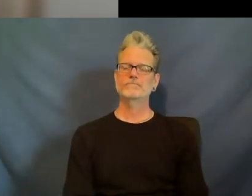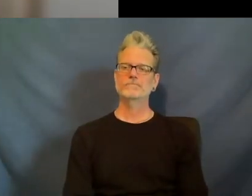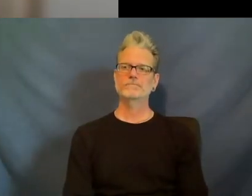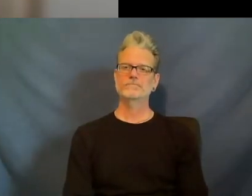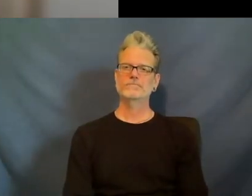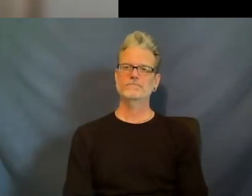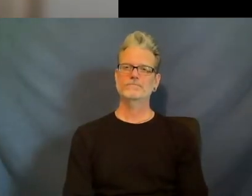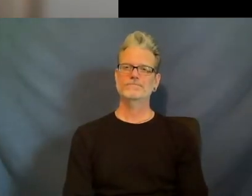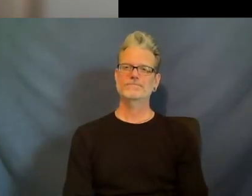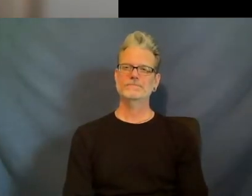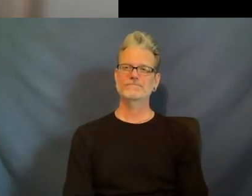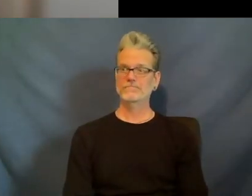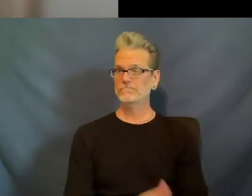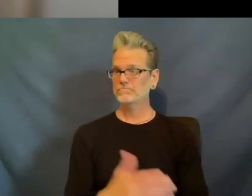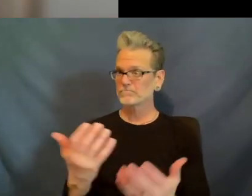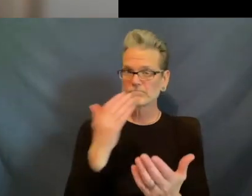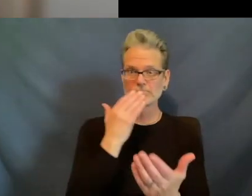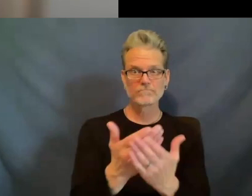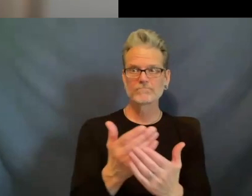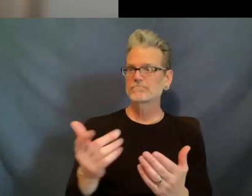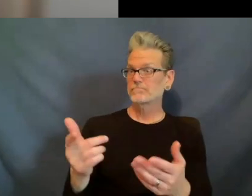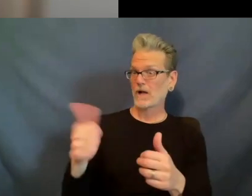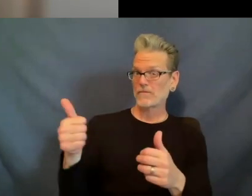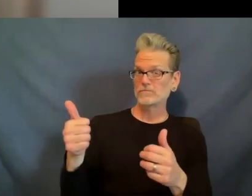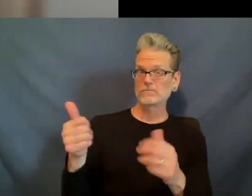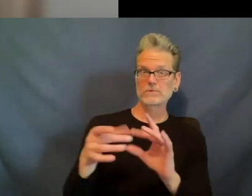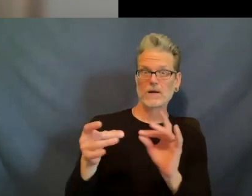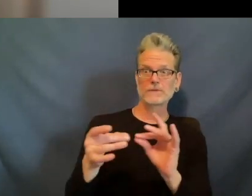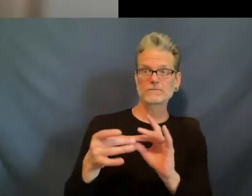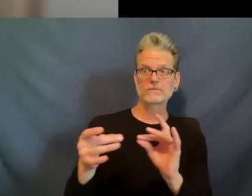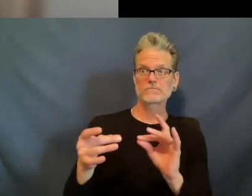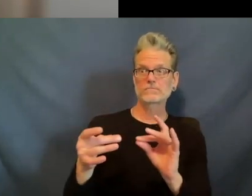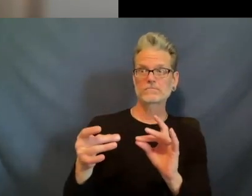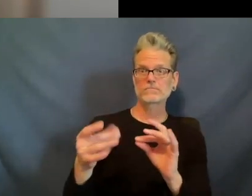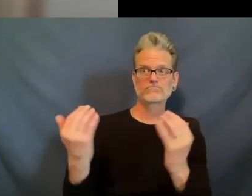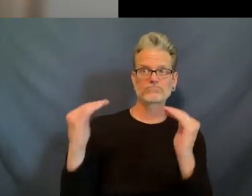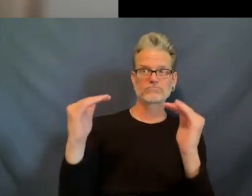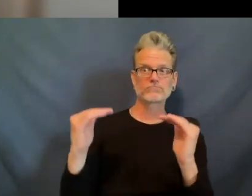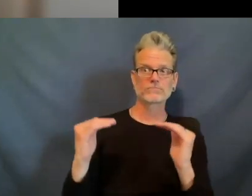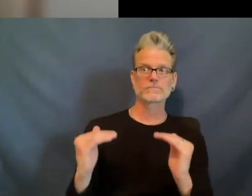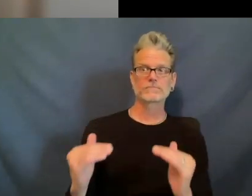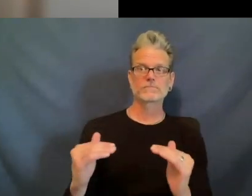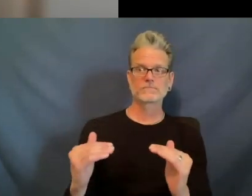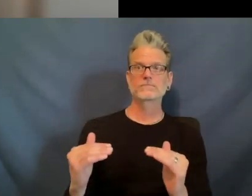Awesome. Anyone else have anything to add on that? If not, we can move right along.